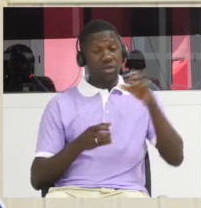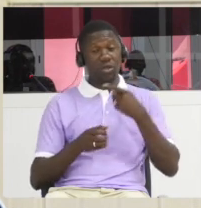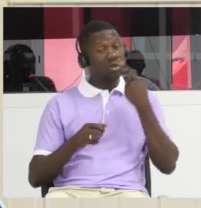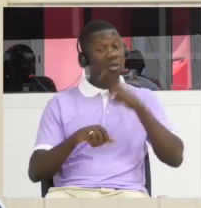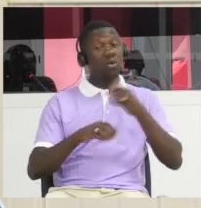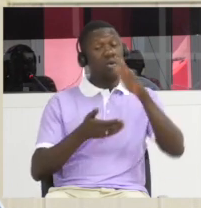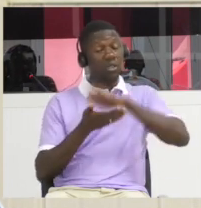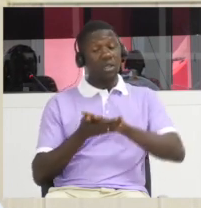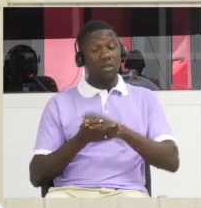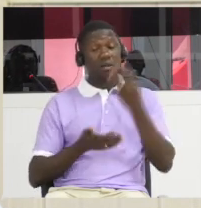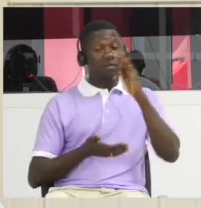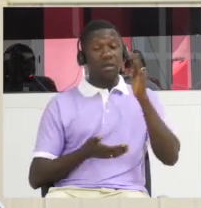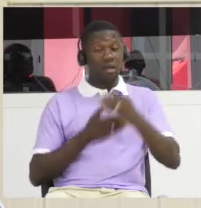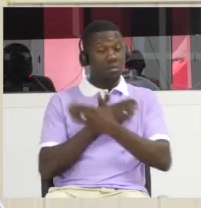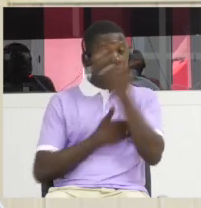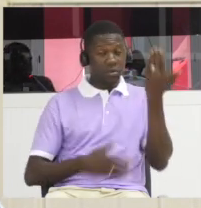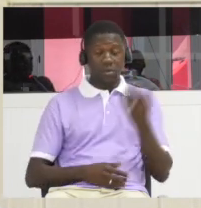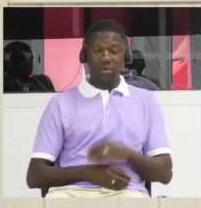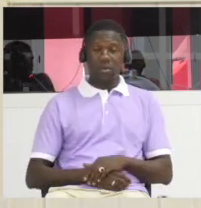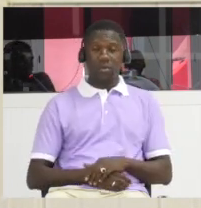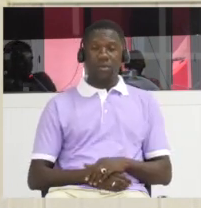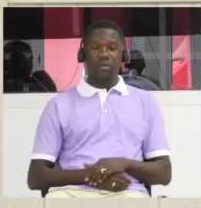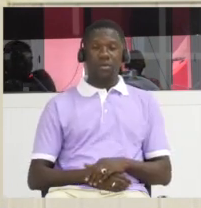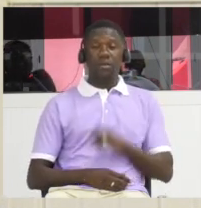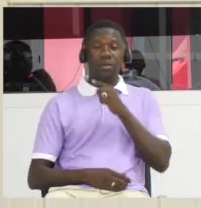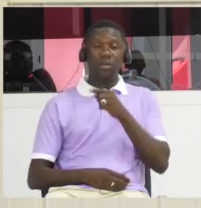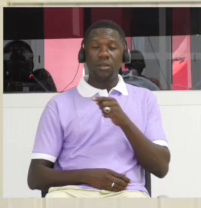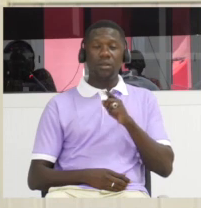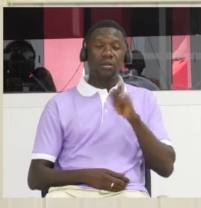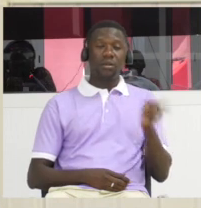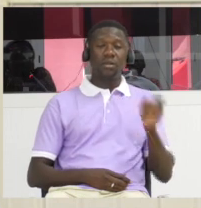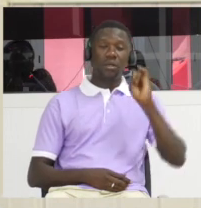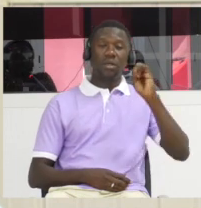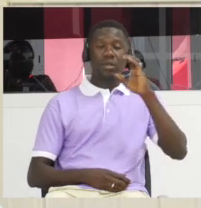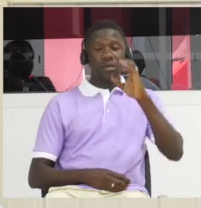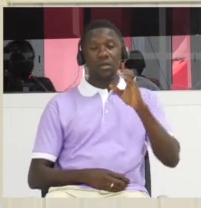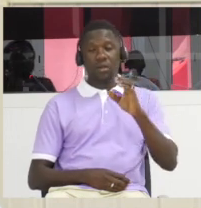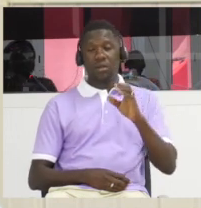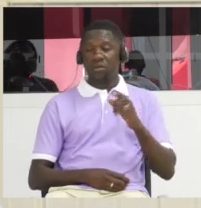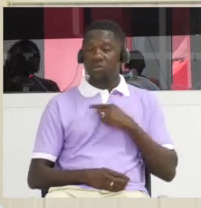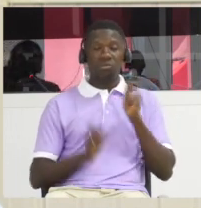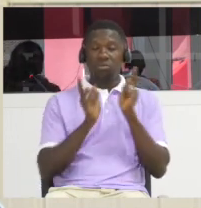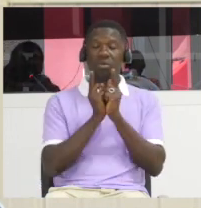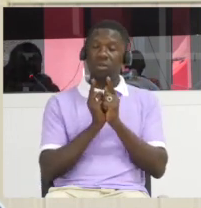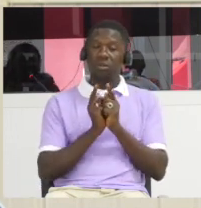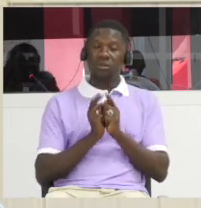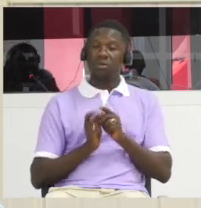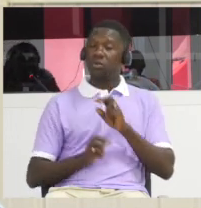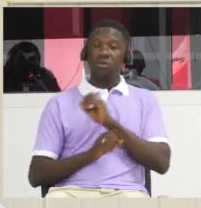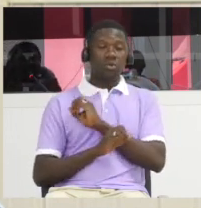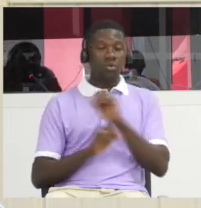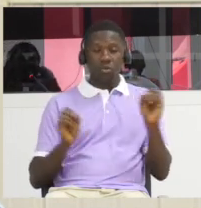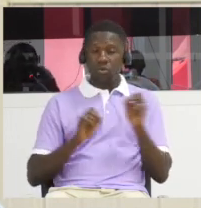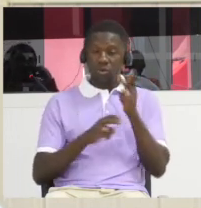know, the GIC did not meet, you know, no security committee